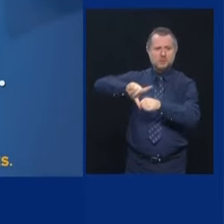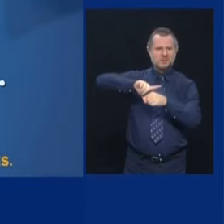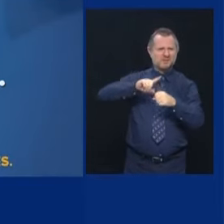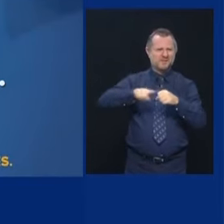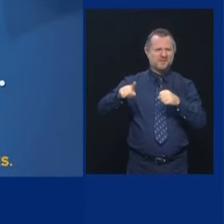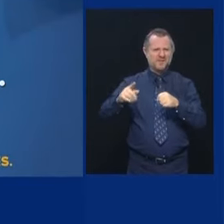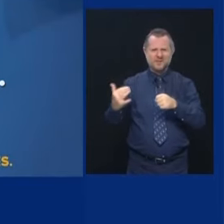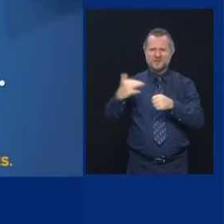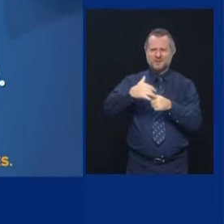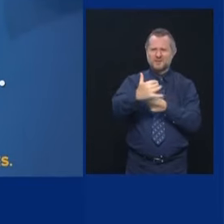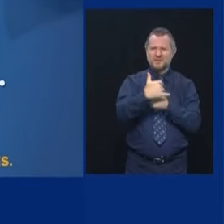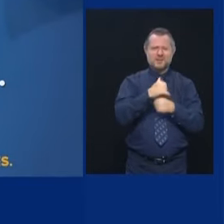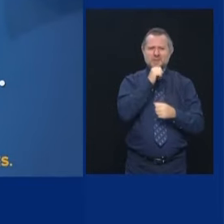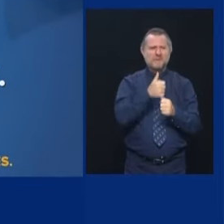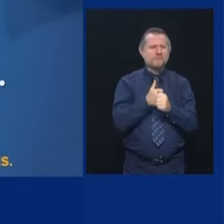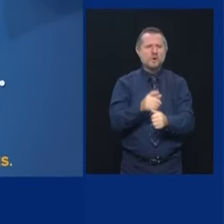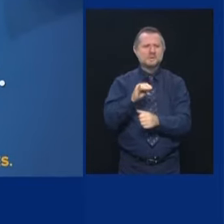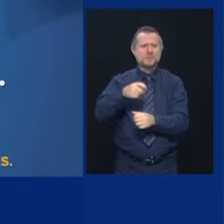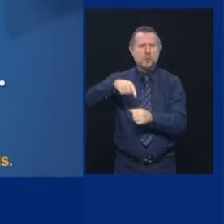the zip code. But